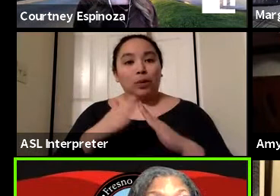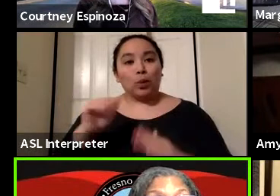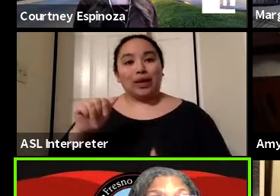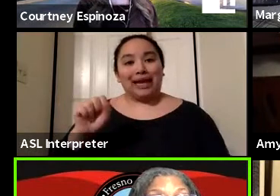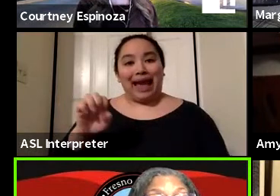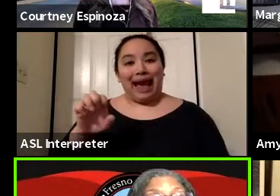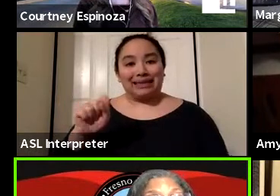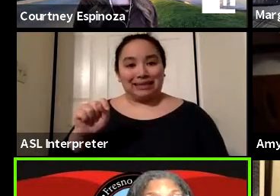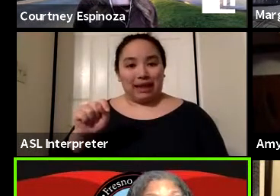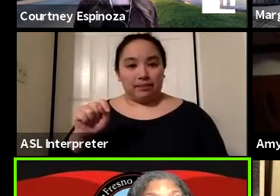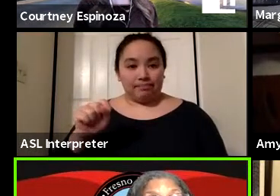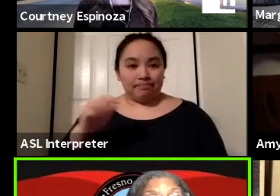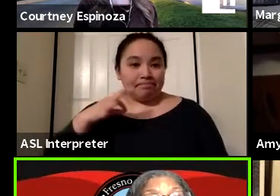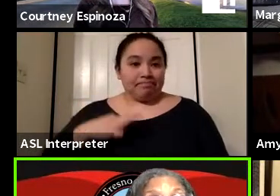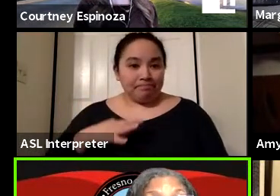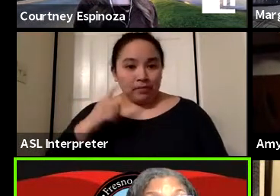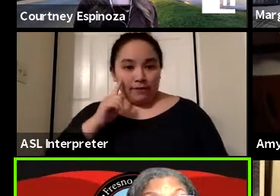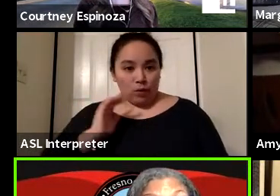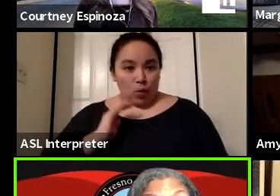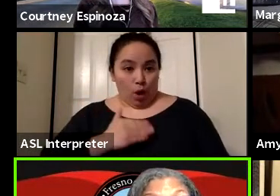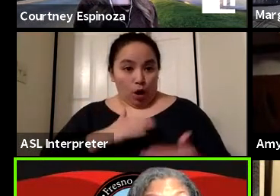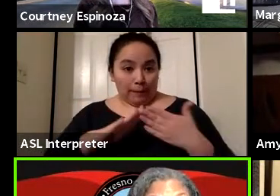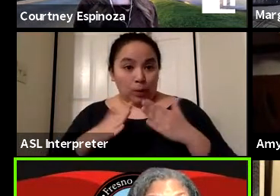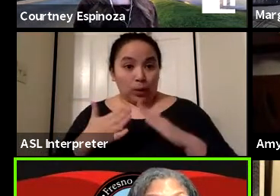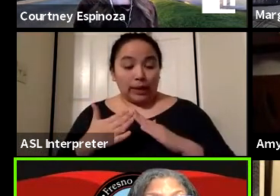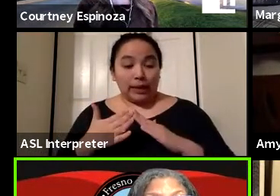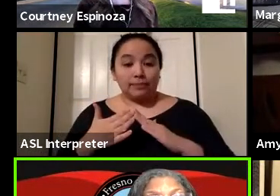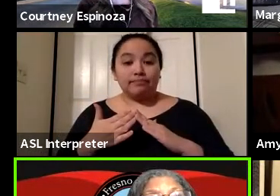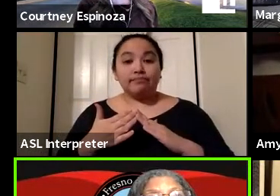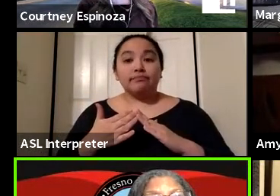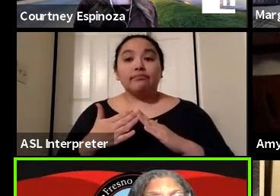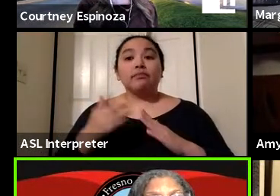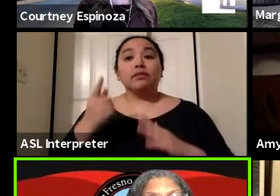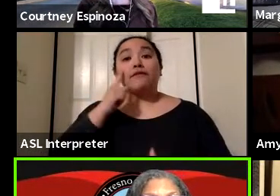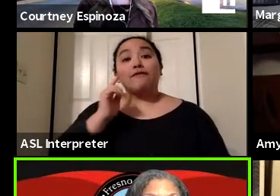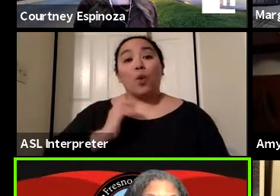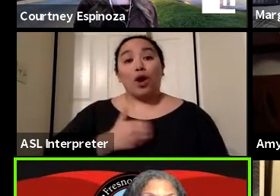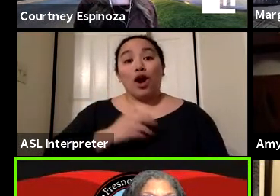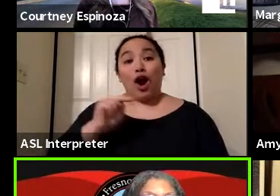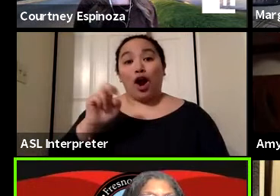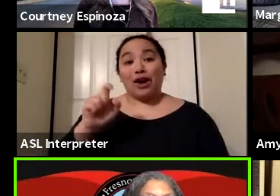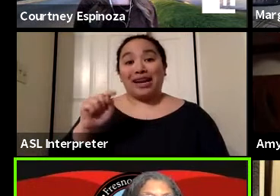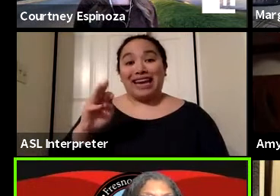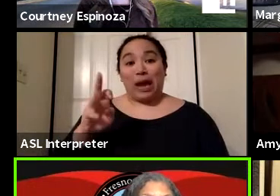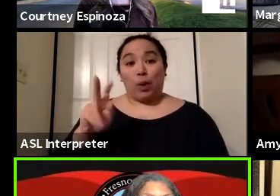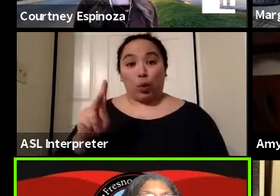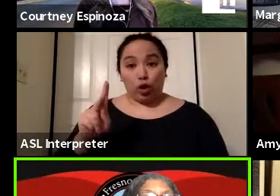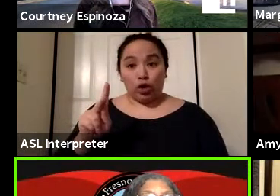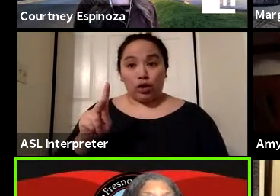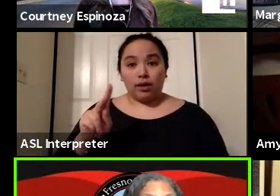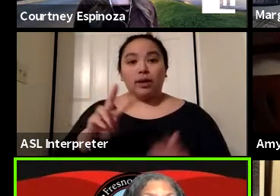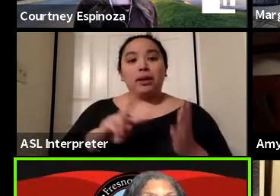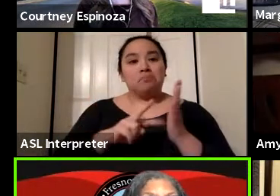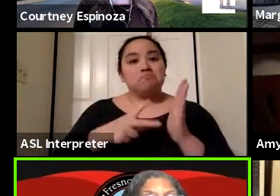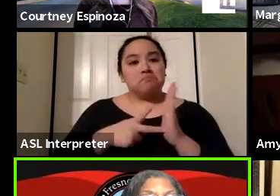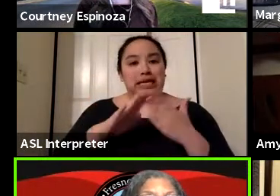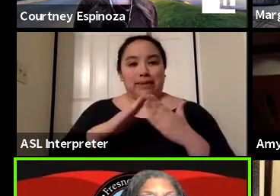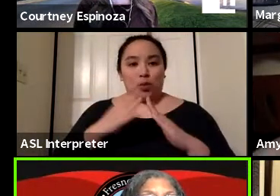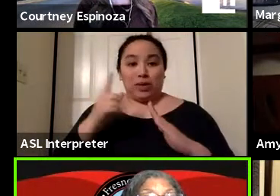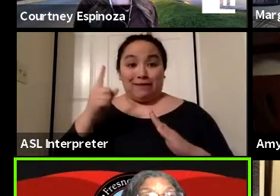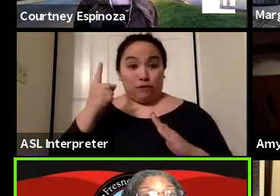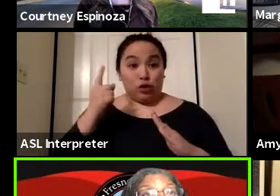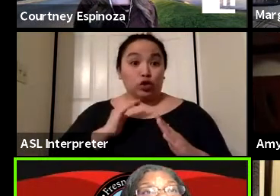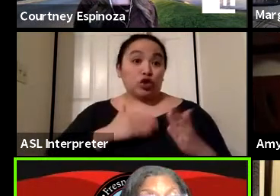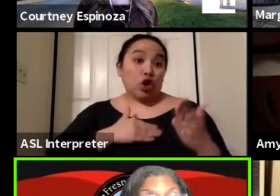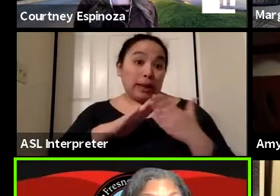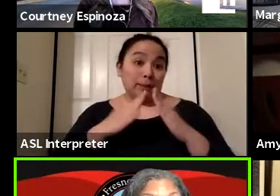our community. And so the intent is with our network is that it's community first. Our community